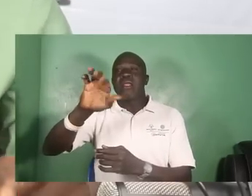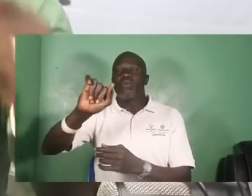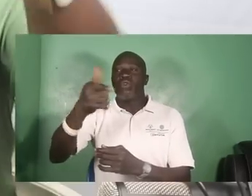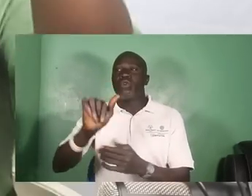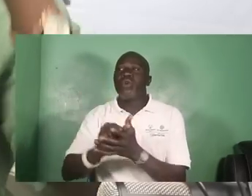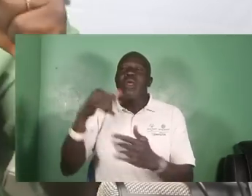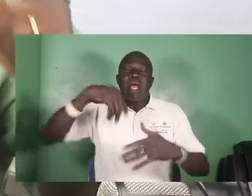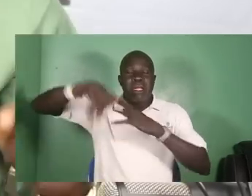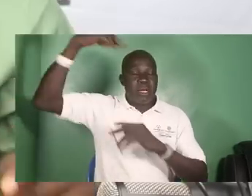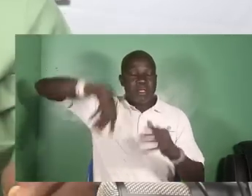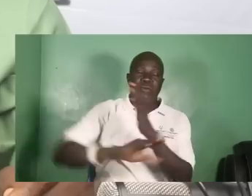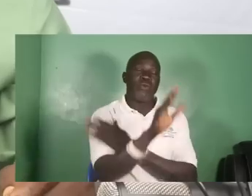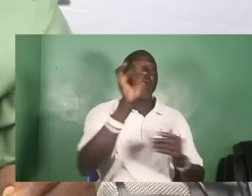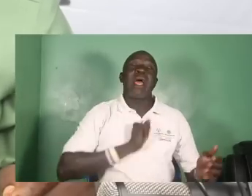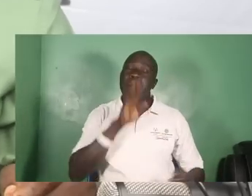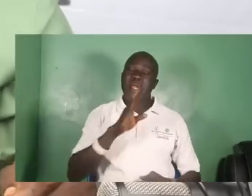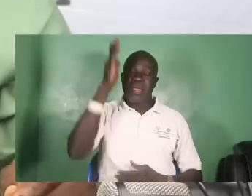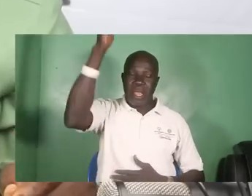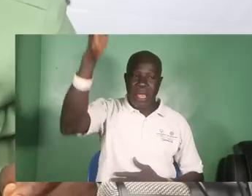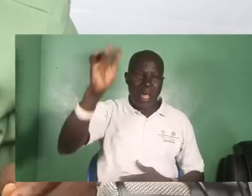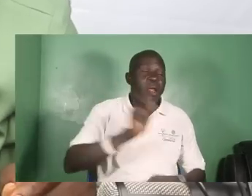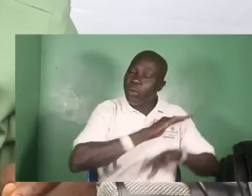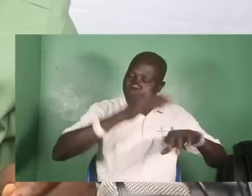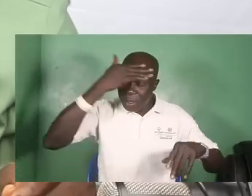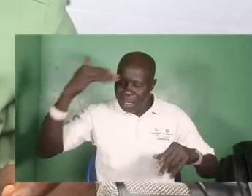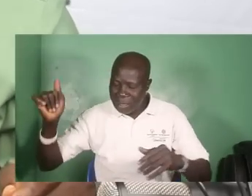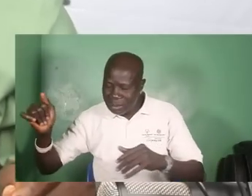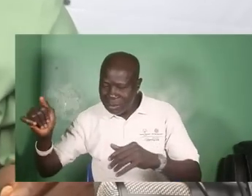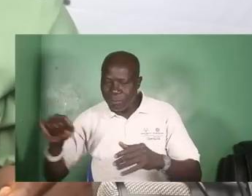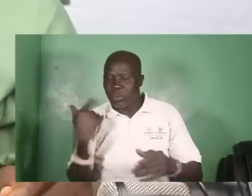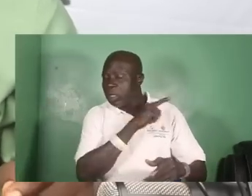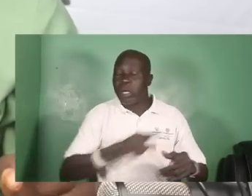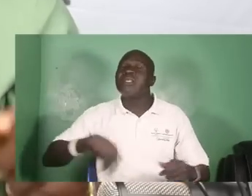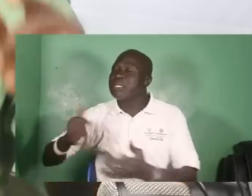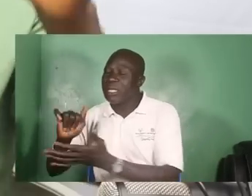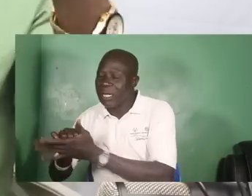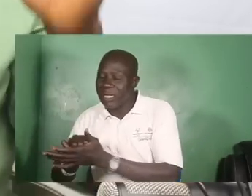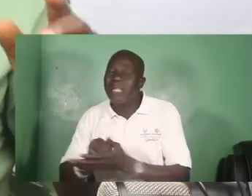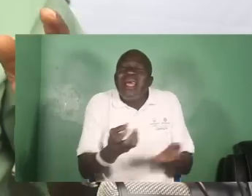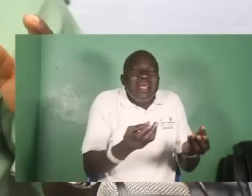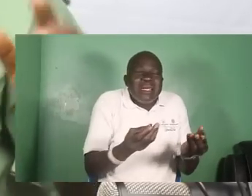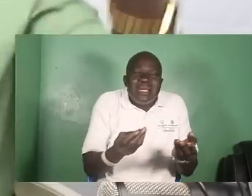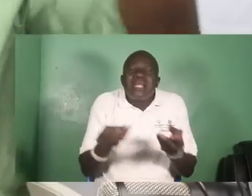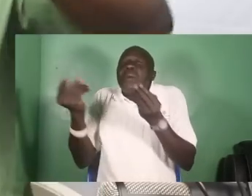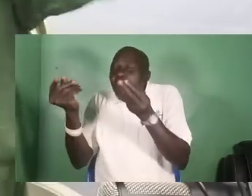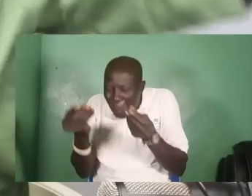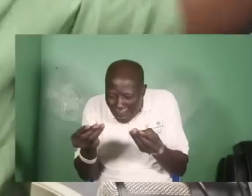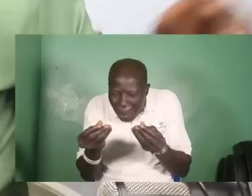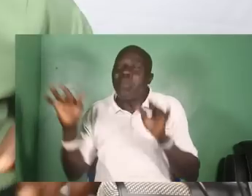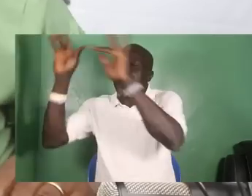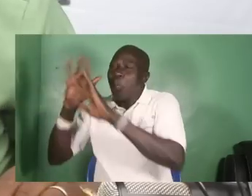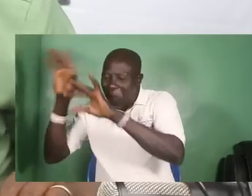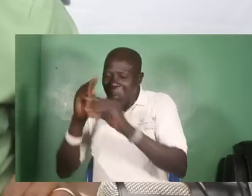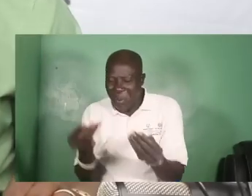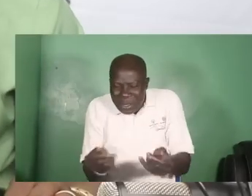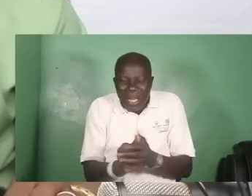In Sàgám. Àgbà àárọ̀. By the grace of God. Màá wà mẹ́. I'll be there. Ẹ̀mú àgbàdo. Don't forget. Olúwa sọ pé. The Lord said. Ilẹ̀ àánú. Bless àwọn èèyàn lọ́la.